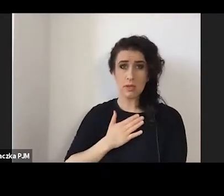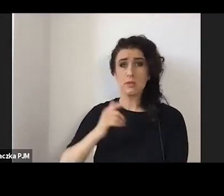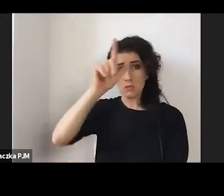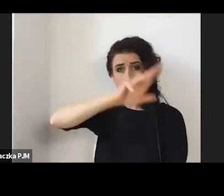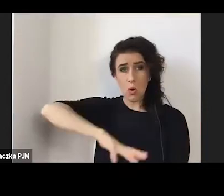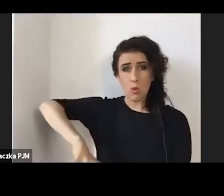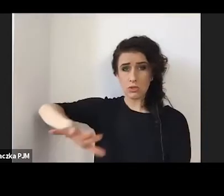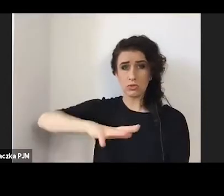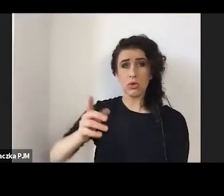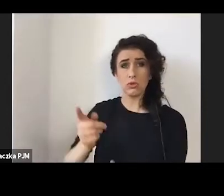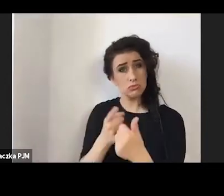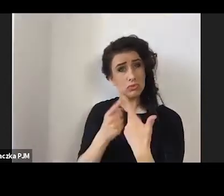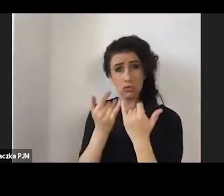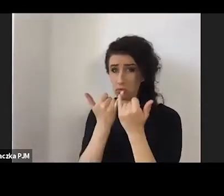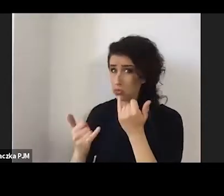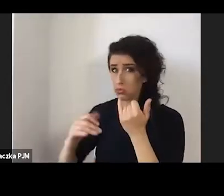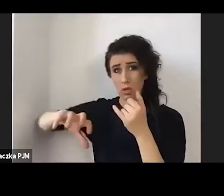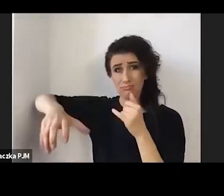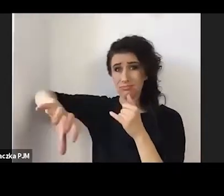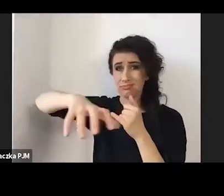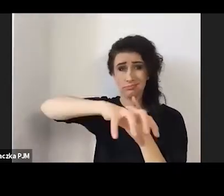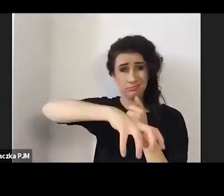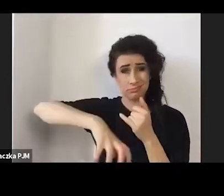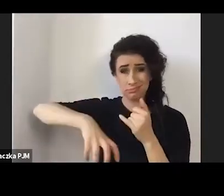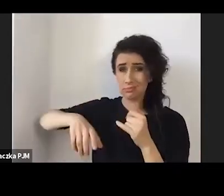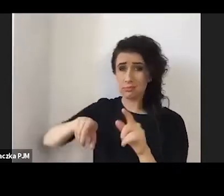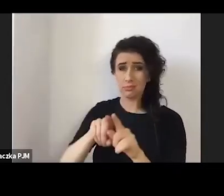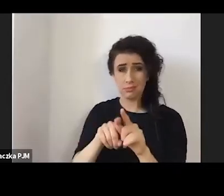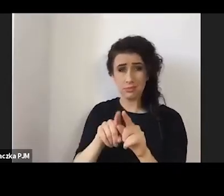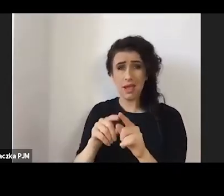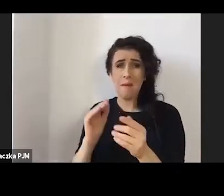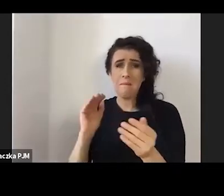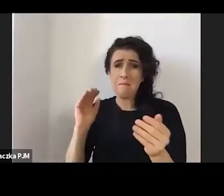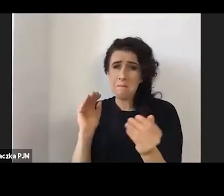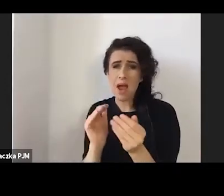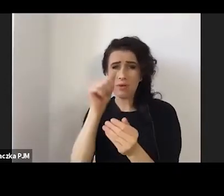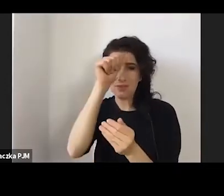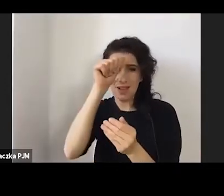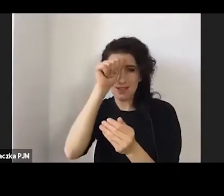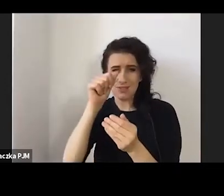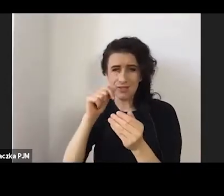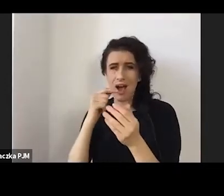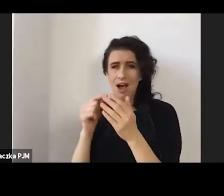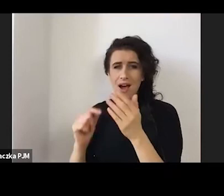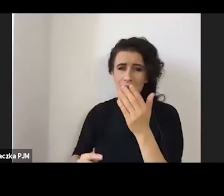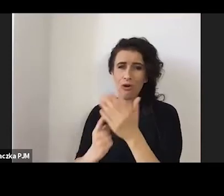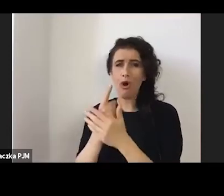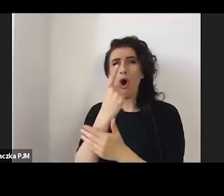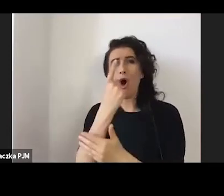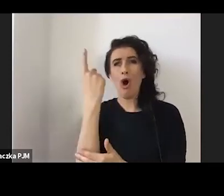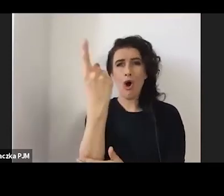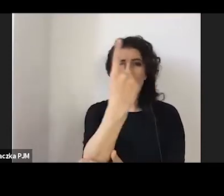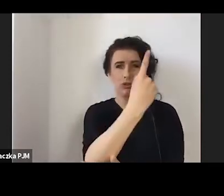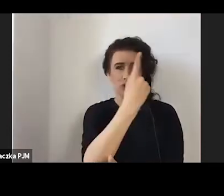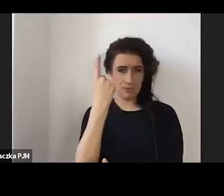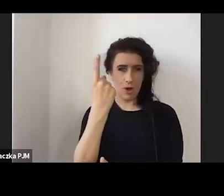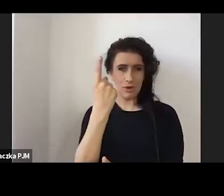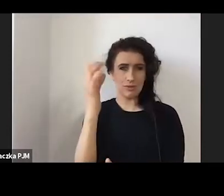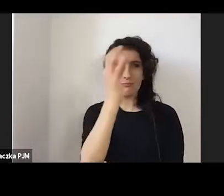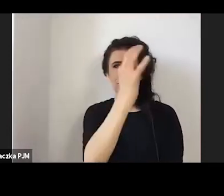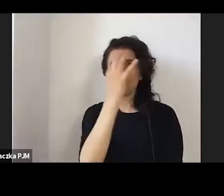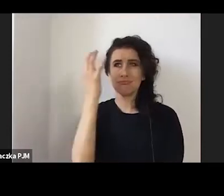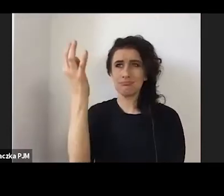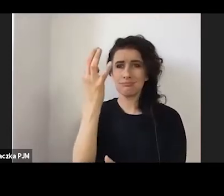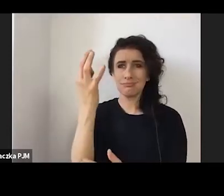you have different actors from these different sectors, and you can work with all of them as a system. So that's why we picked the